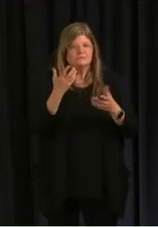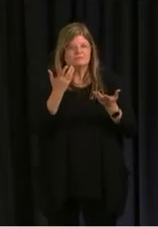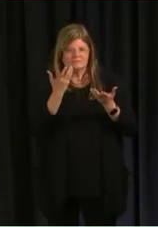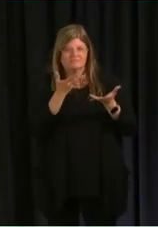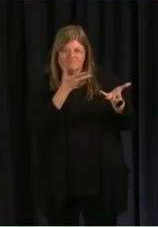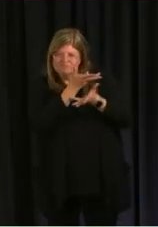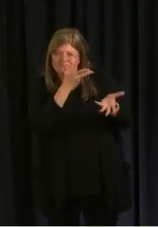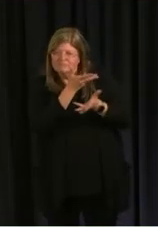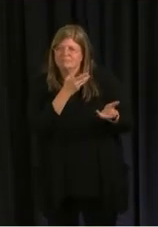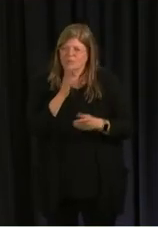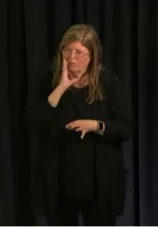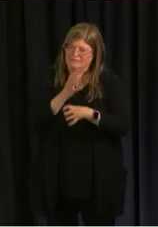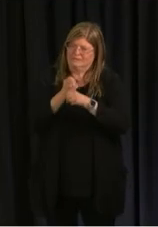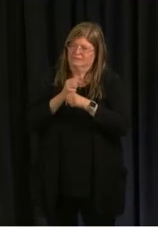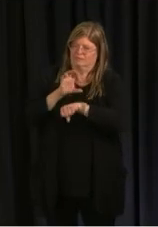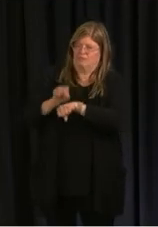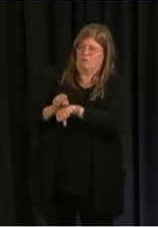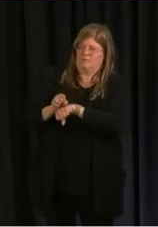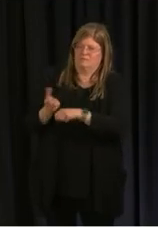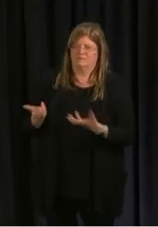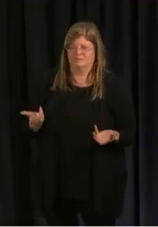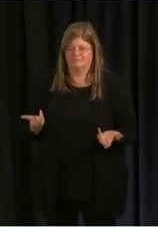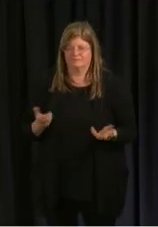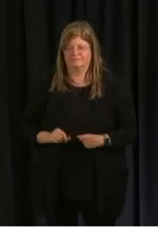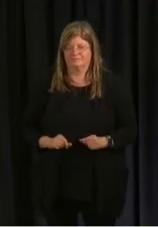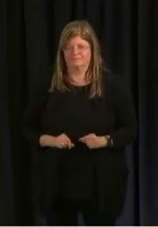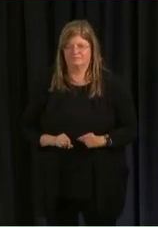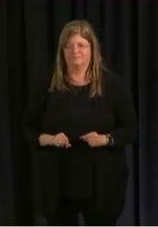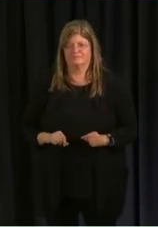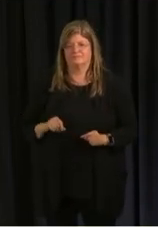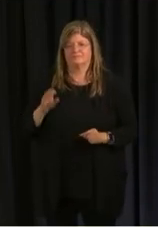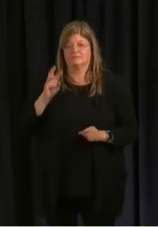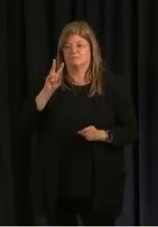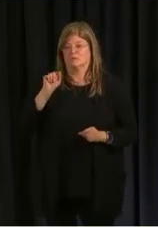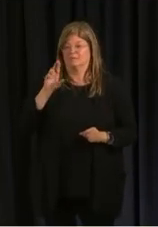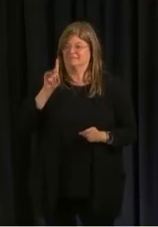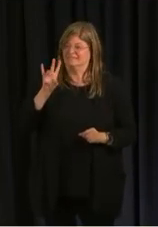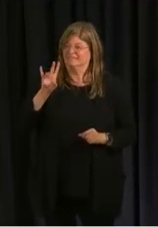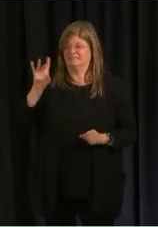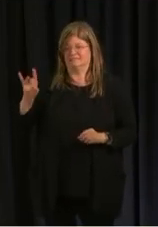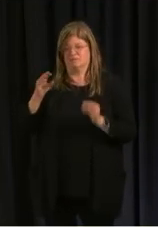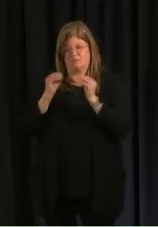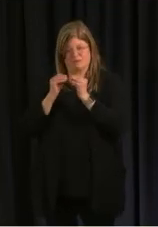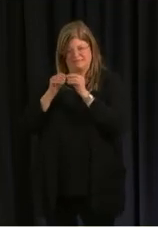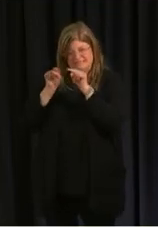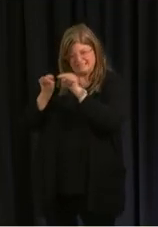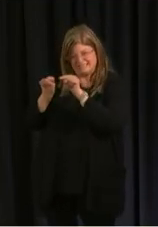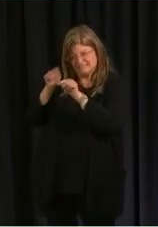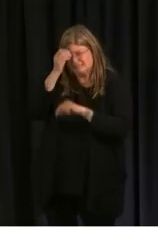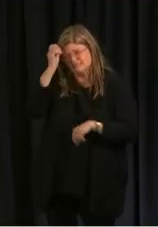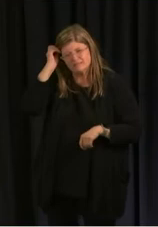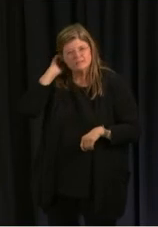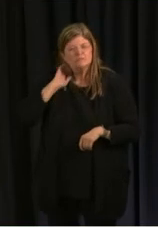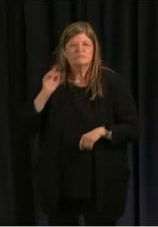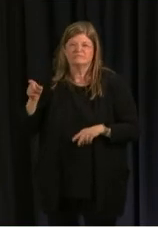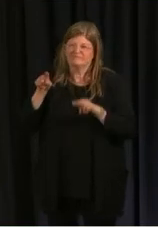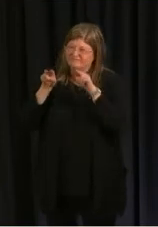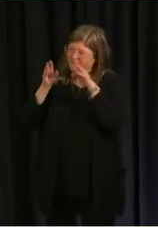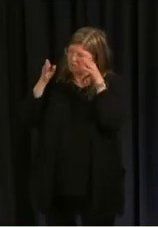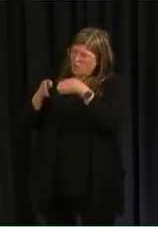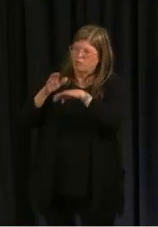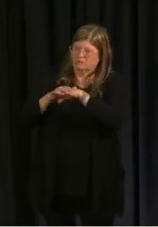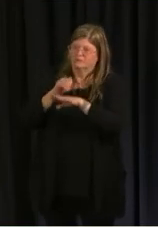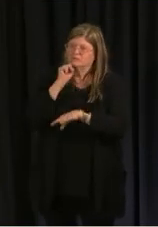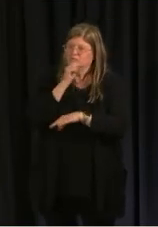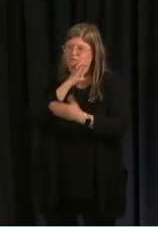that program, and we'll continue to be out in Ward 7 and Ward 8 getting seniors connected to appointments. So